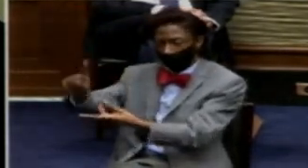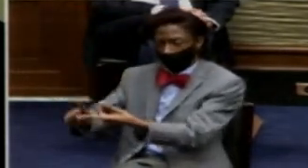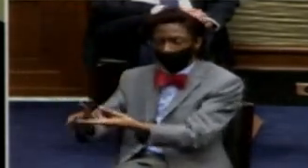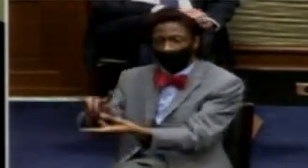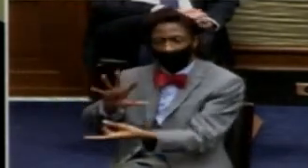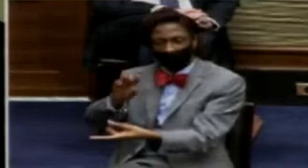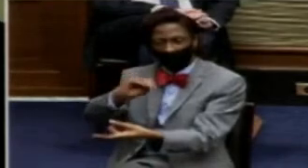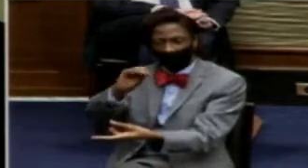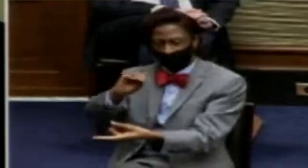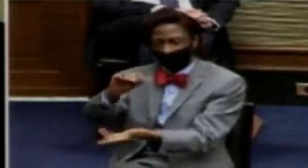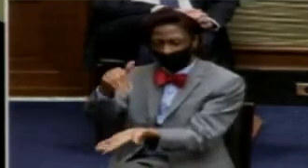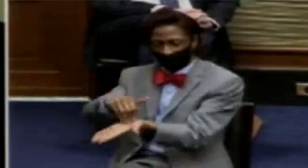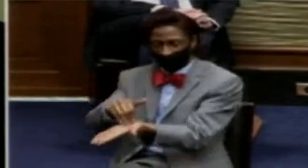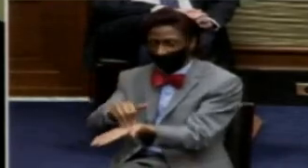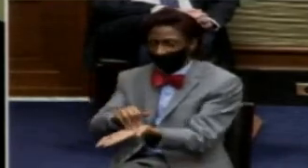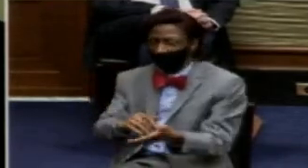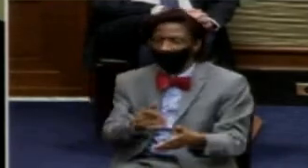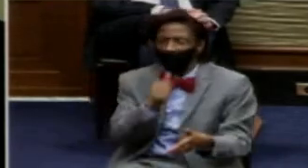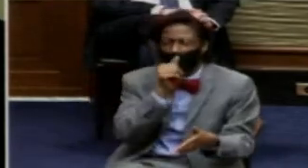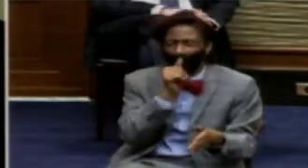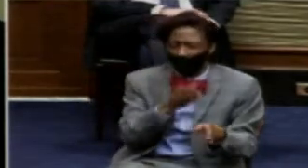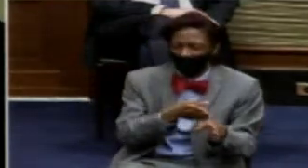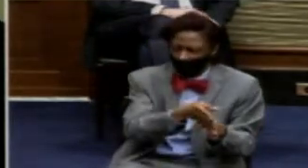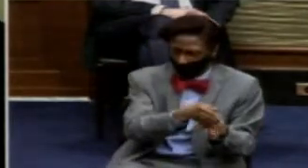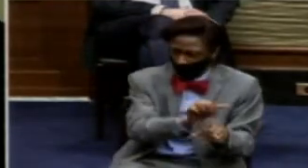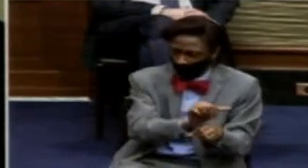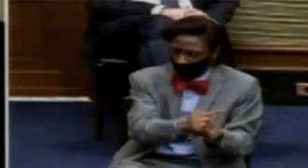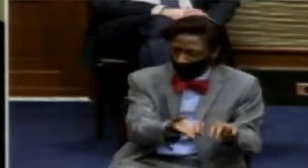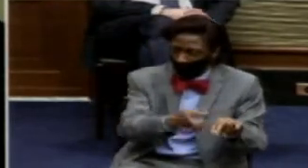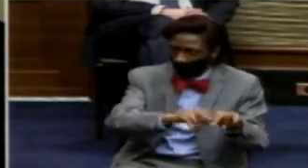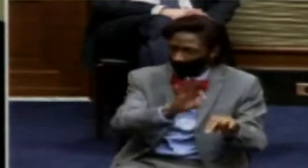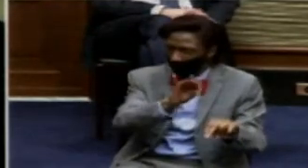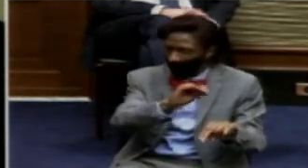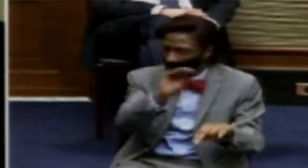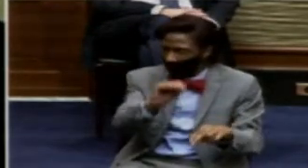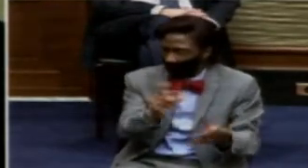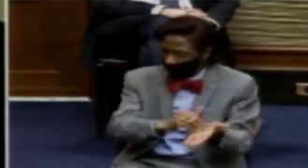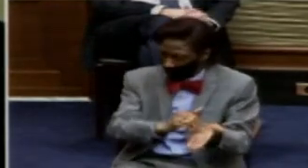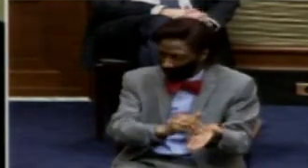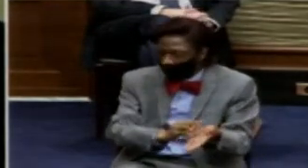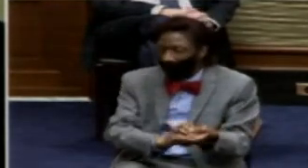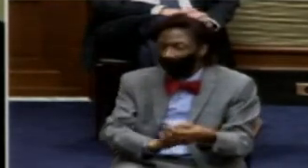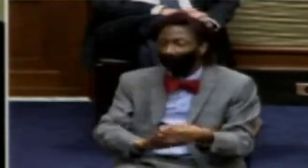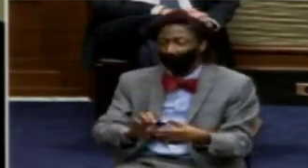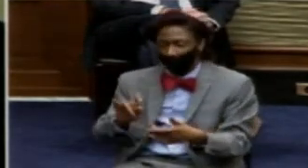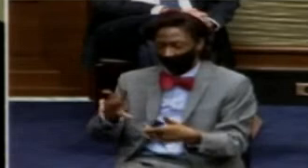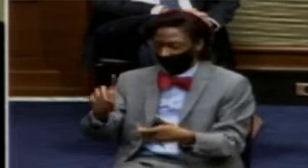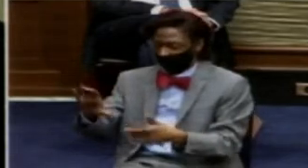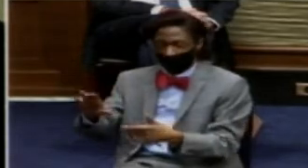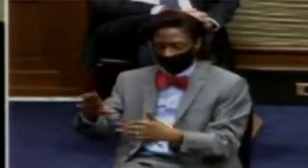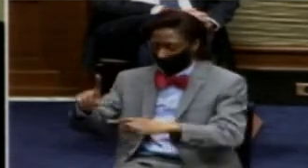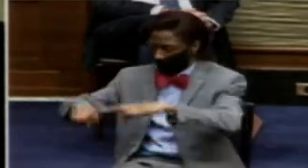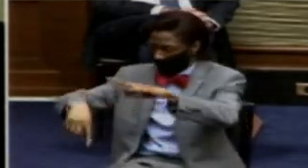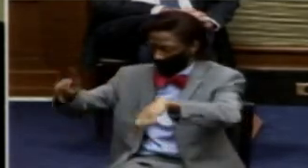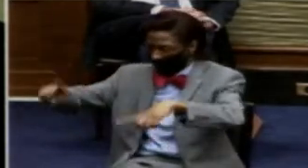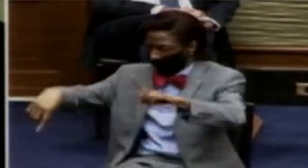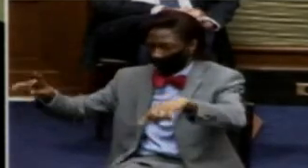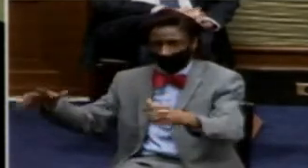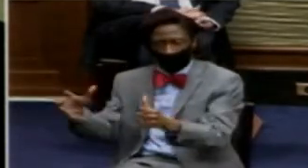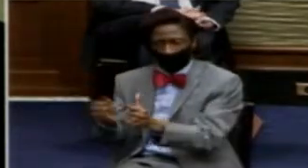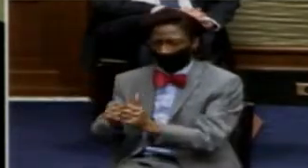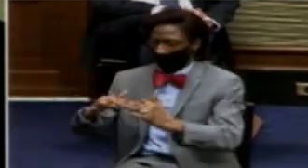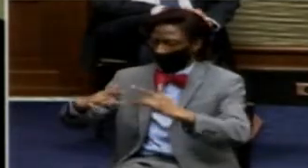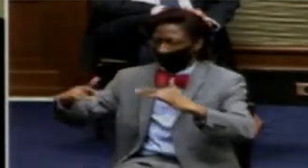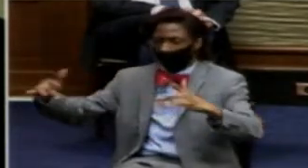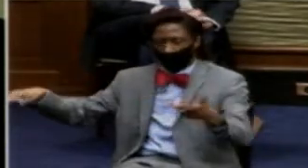sector jobs grew by 95,000. The district has developed into a vibrant and dynamic jurisdiction with a diversifying